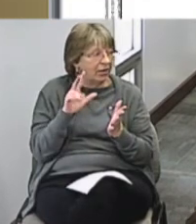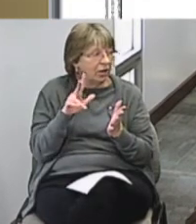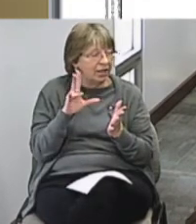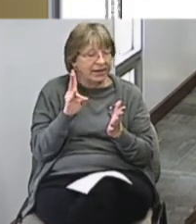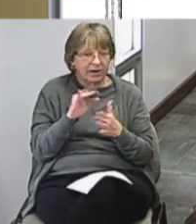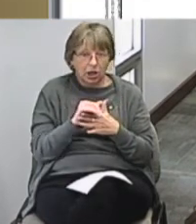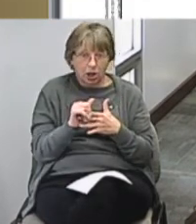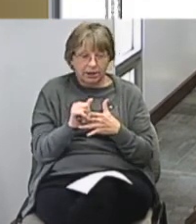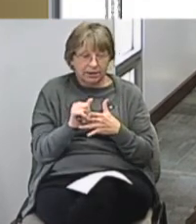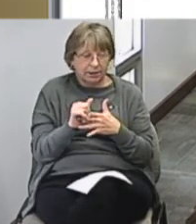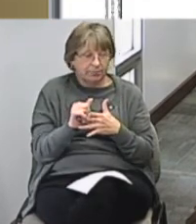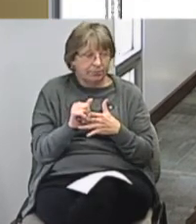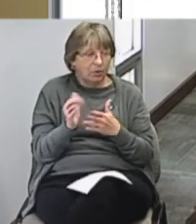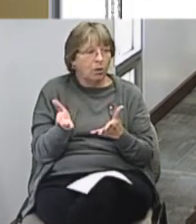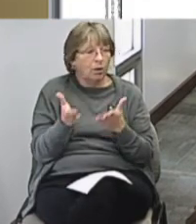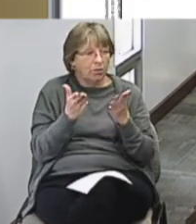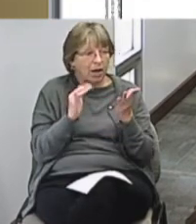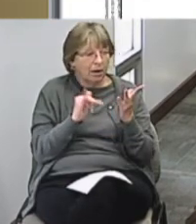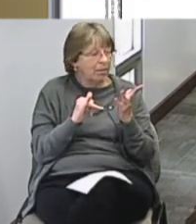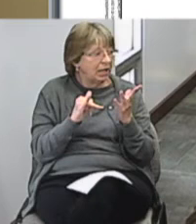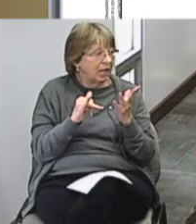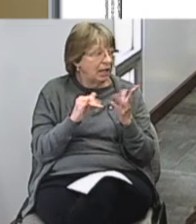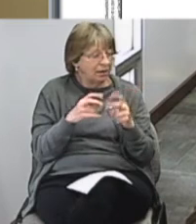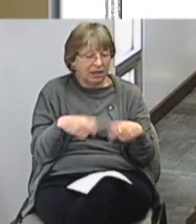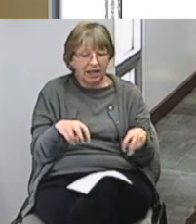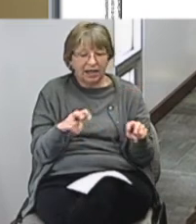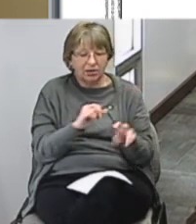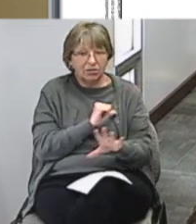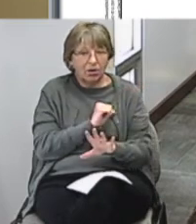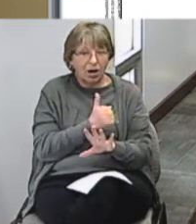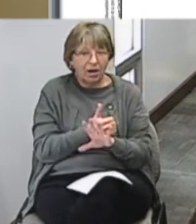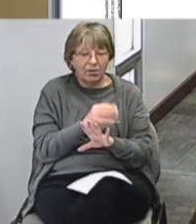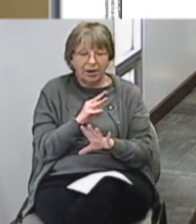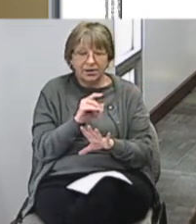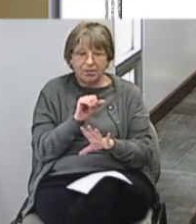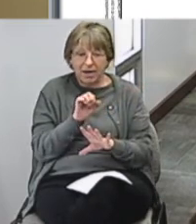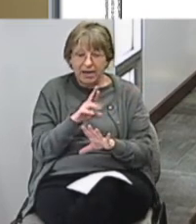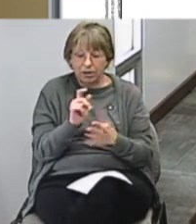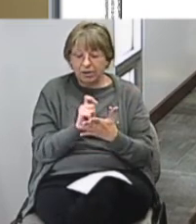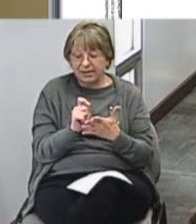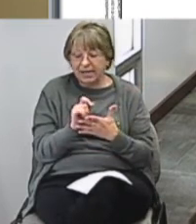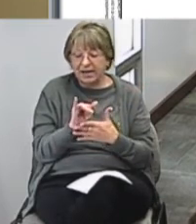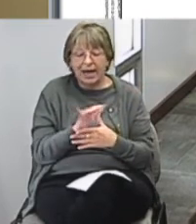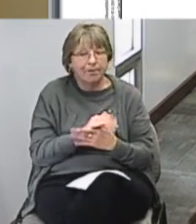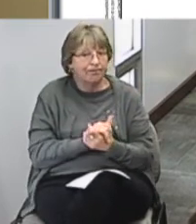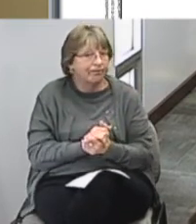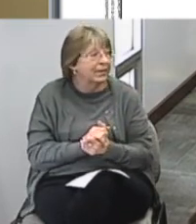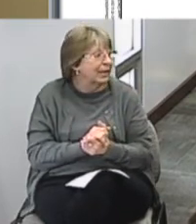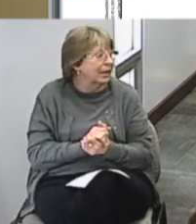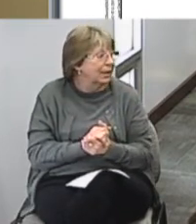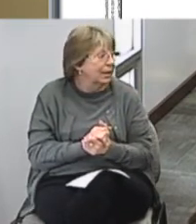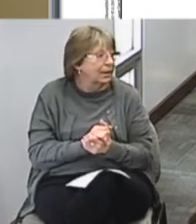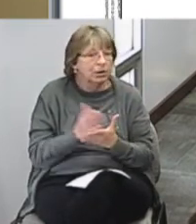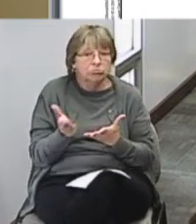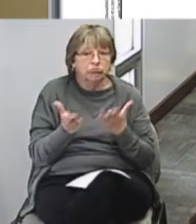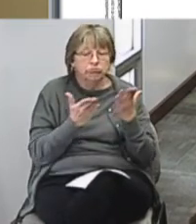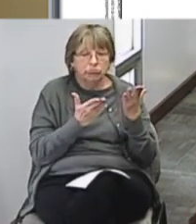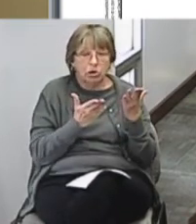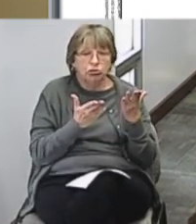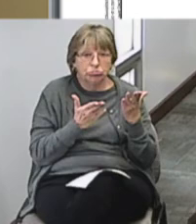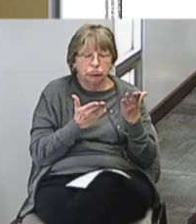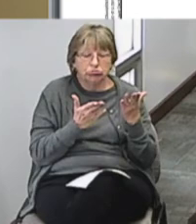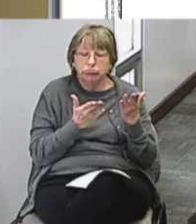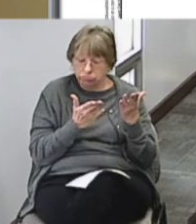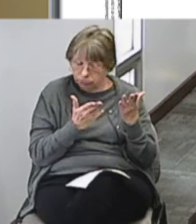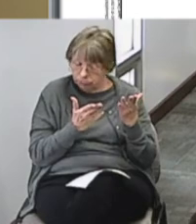$93,937,000. We'd recommend that the council authorize the mayor to sign the attached agreement. Is there a motion? Well,